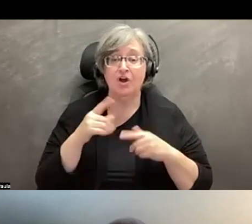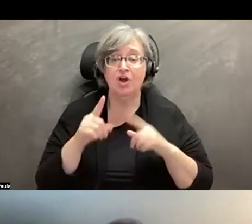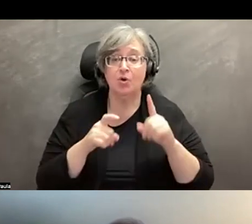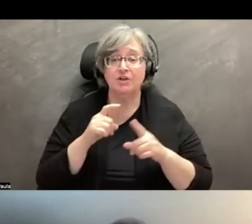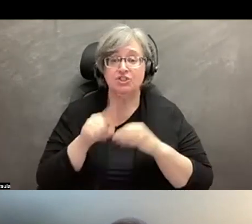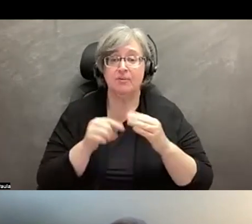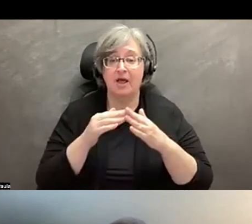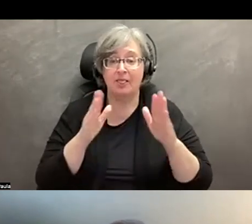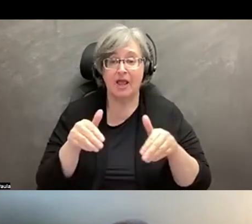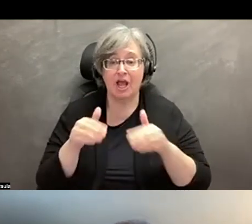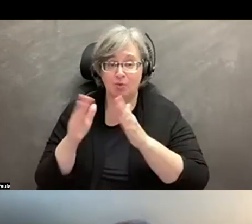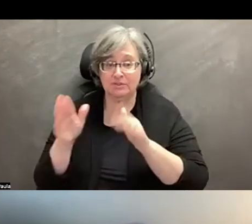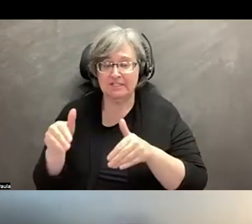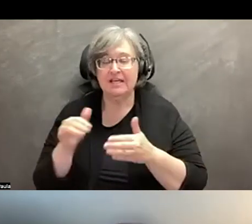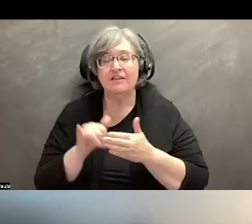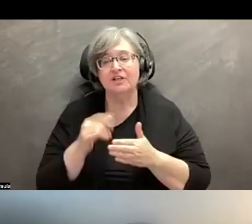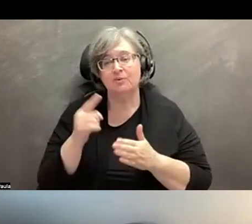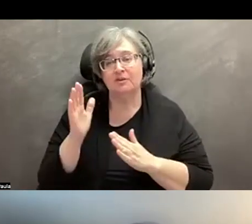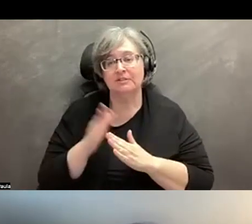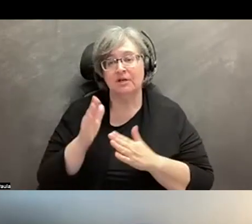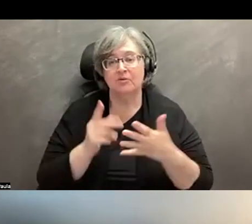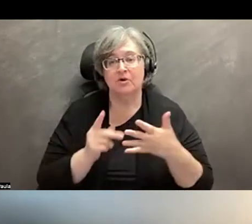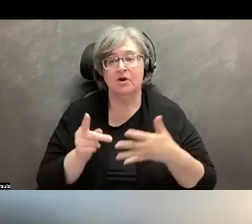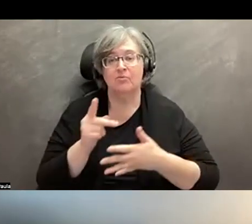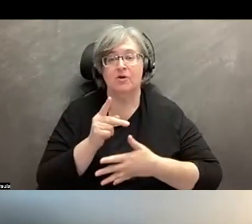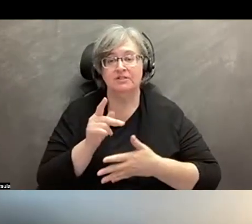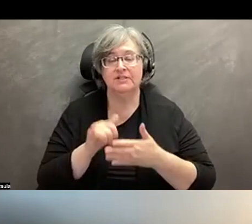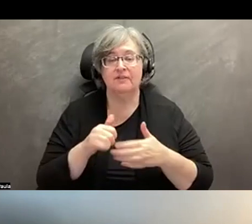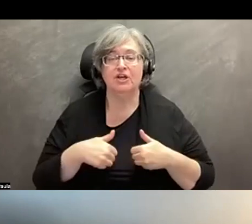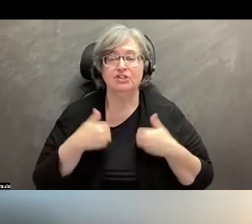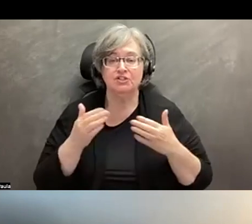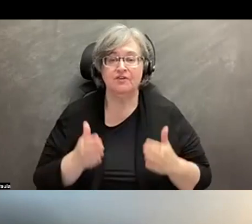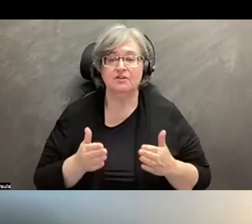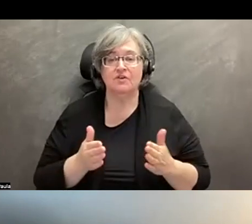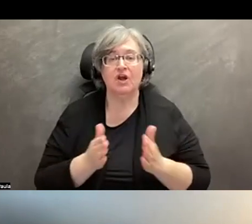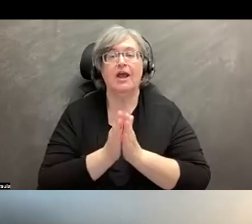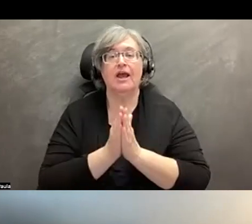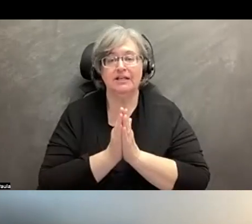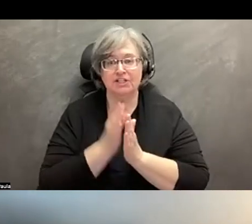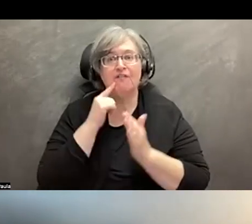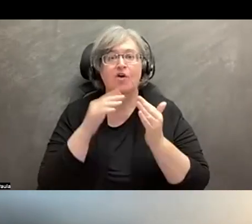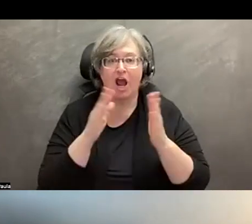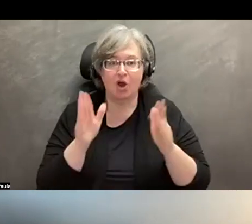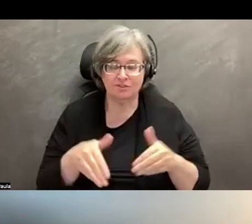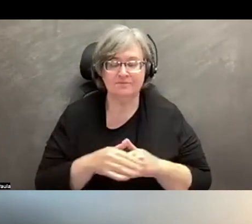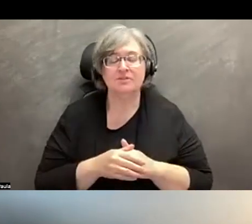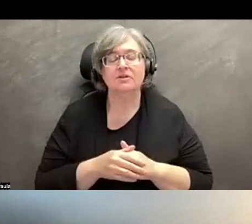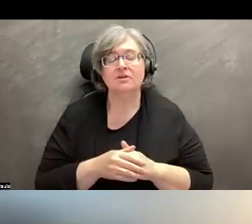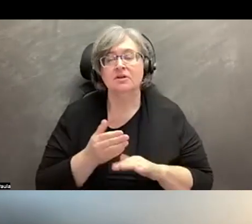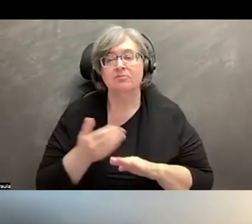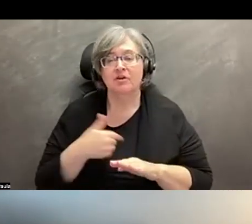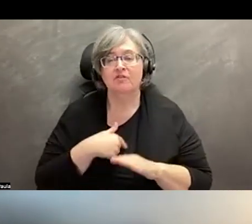since it is one of the #1 priorities that survivors are asking us for. And so before we get